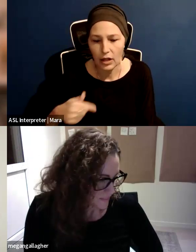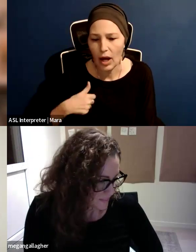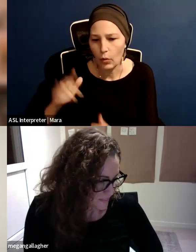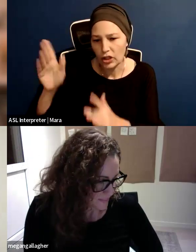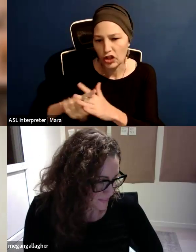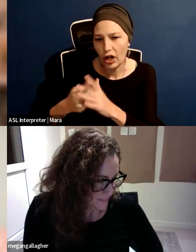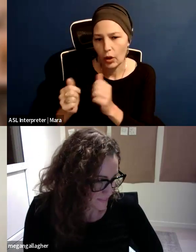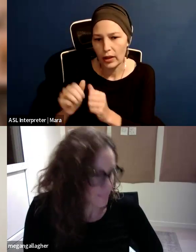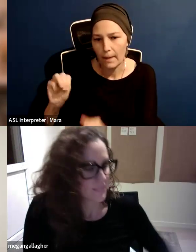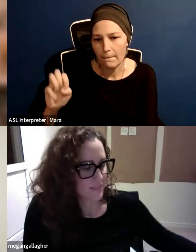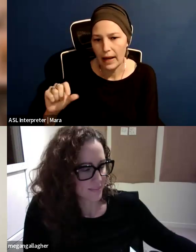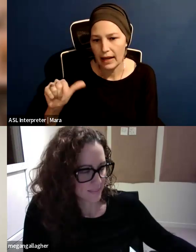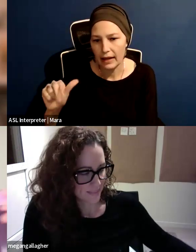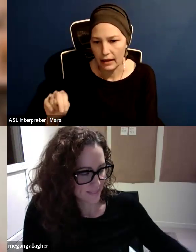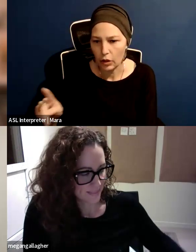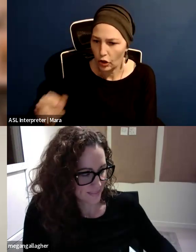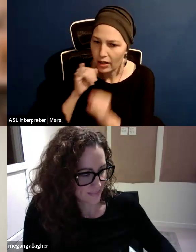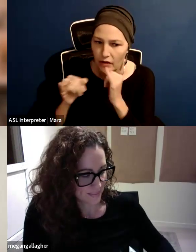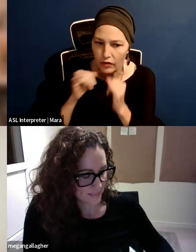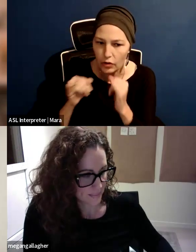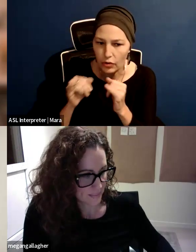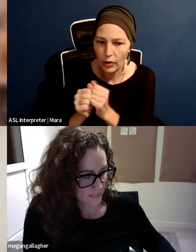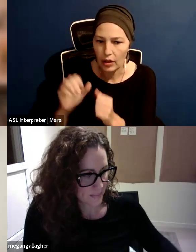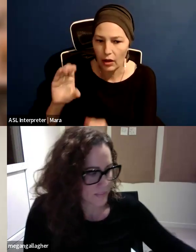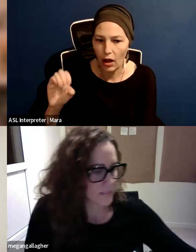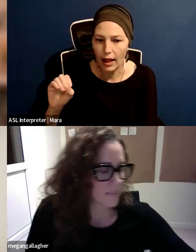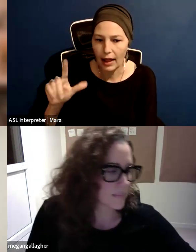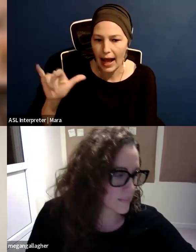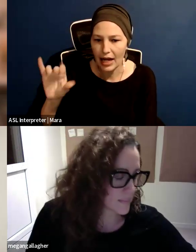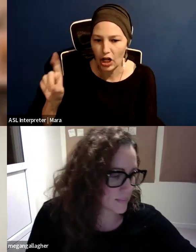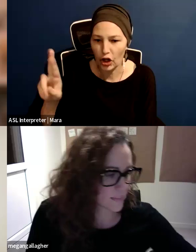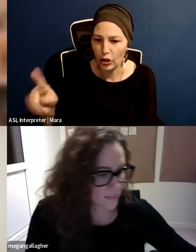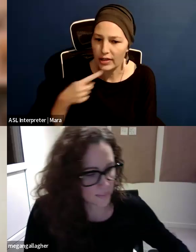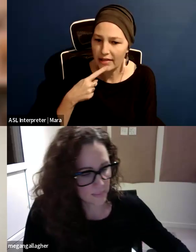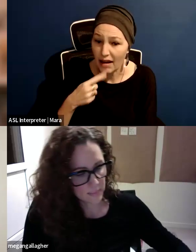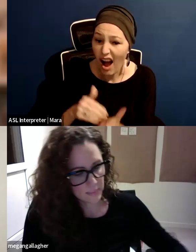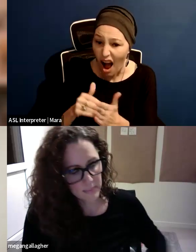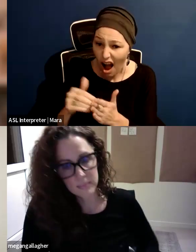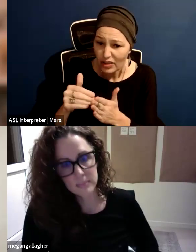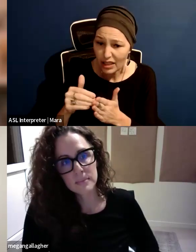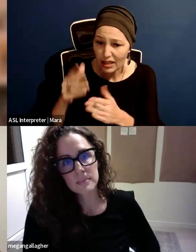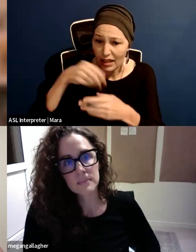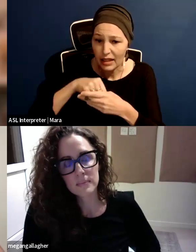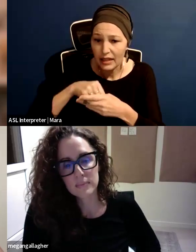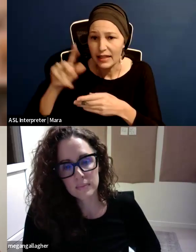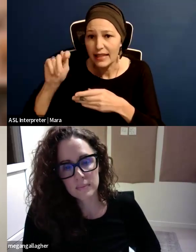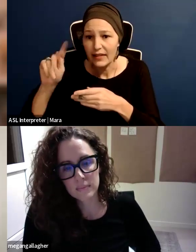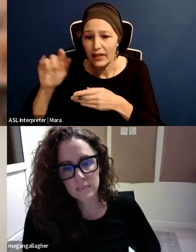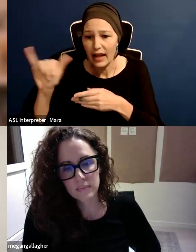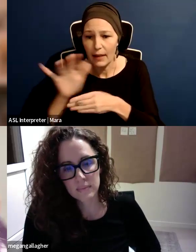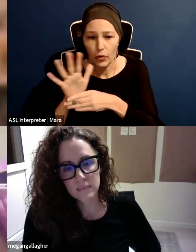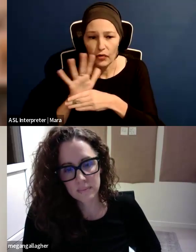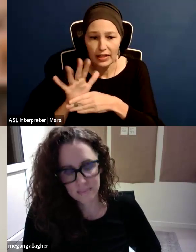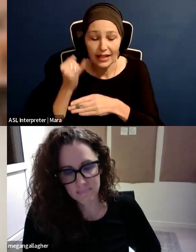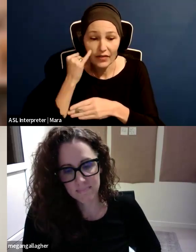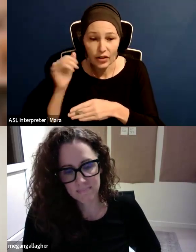Collider, you said, so often in movies and TV, if there is a disability story, it's centered on